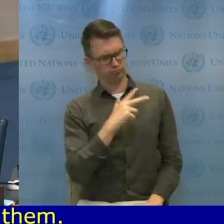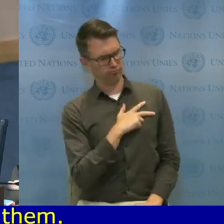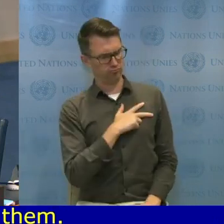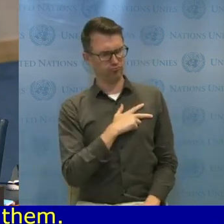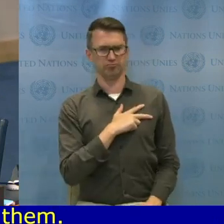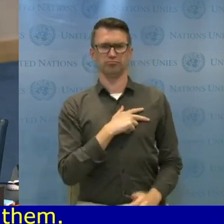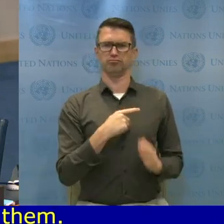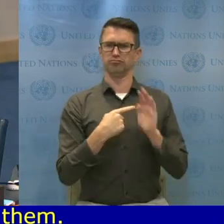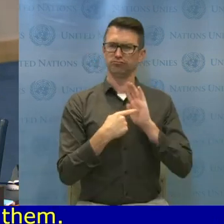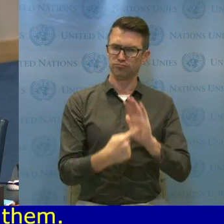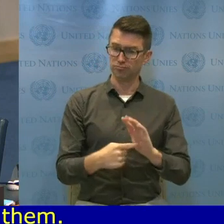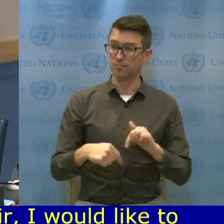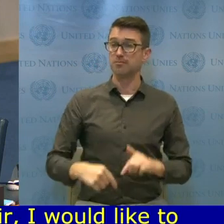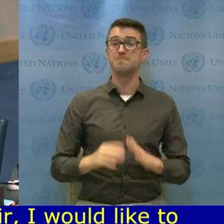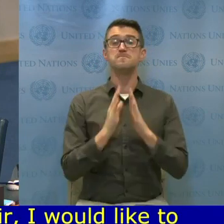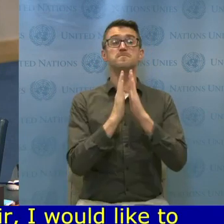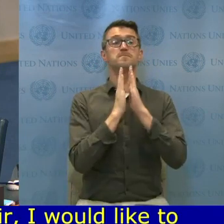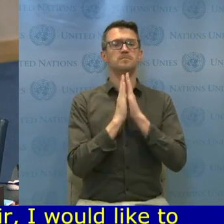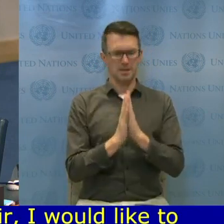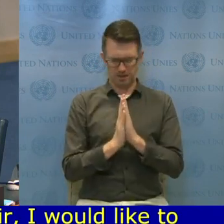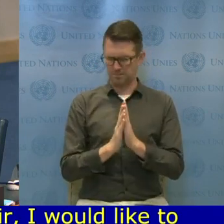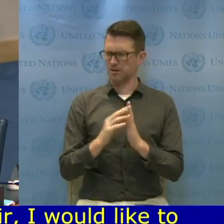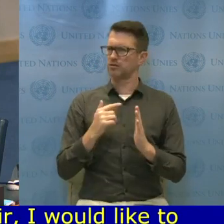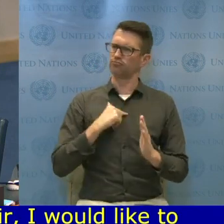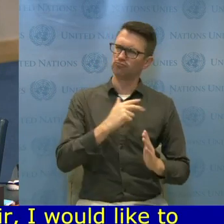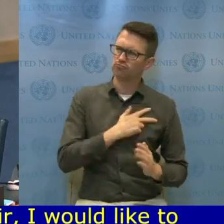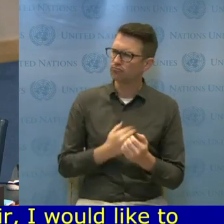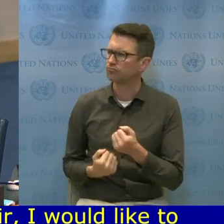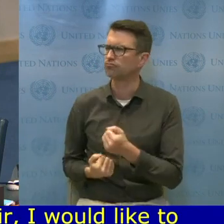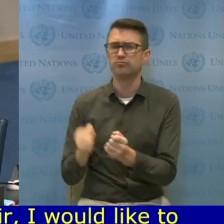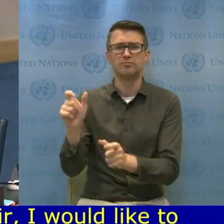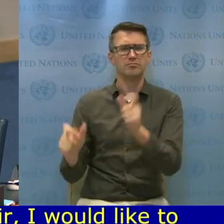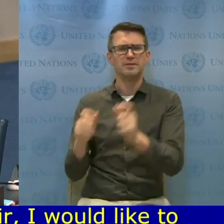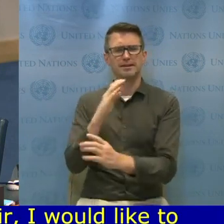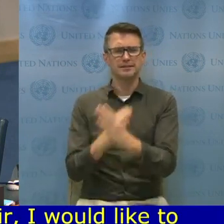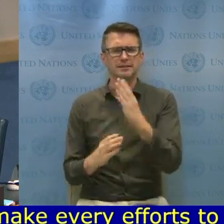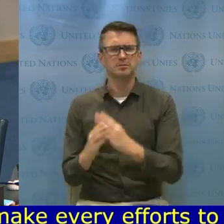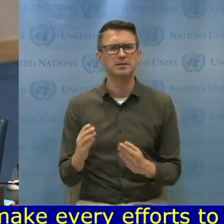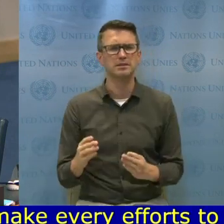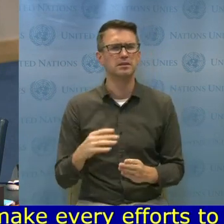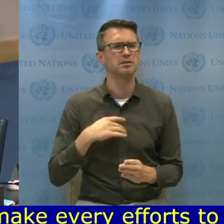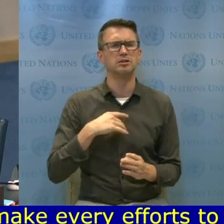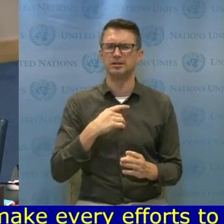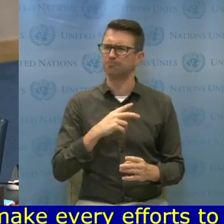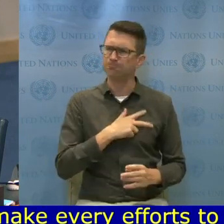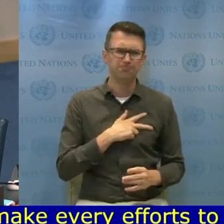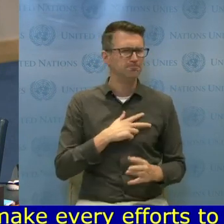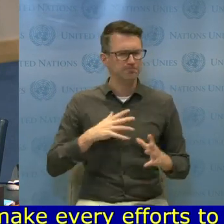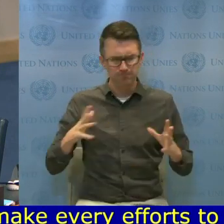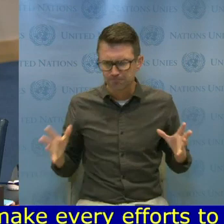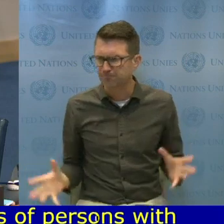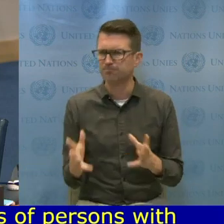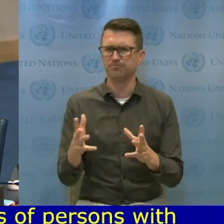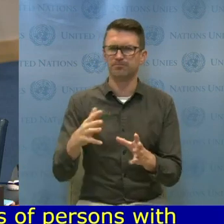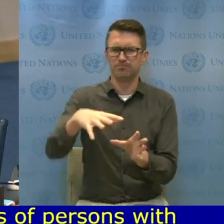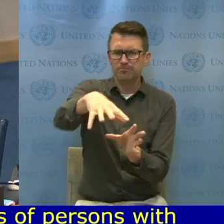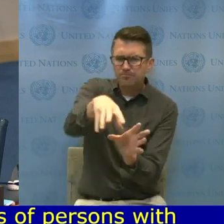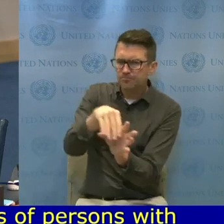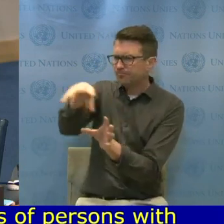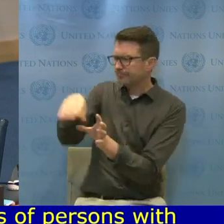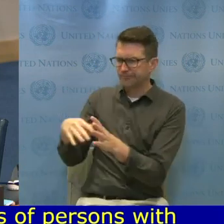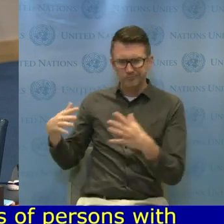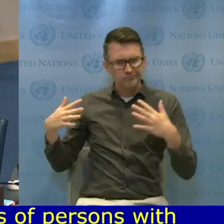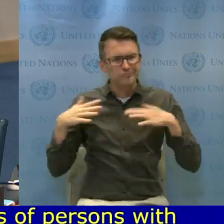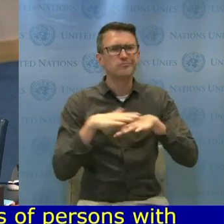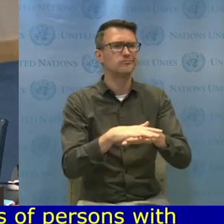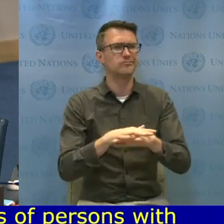of persons with disabilities and create an inclusive environment. We shall continue to work with our local and international partners to